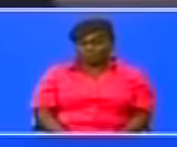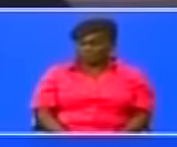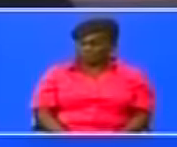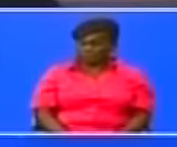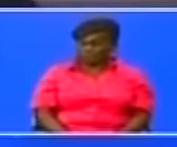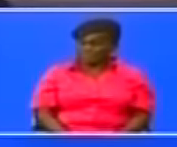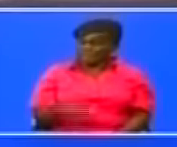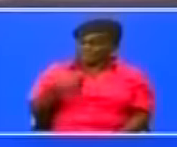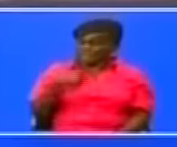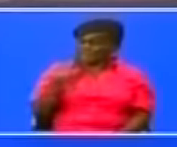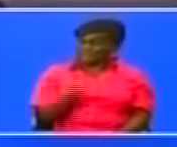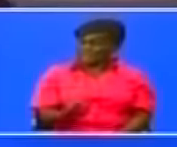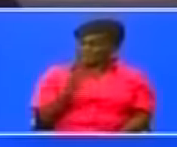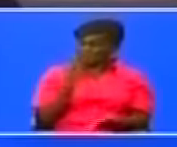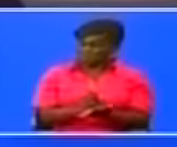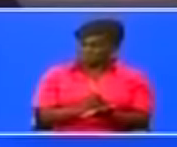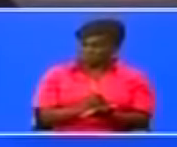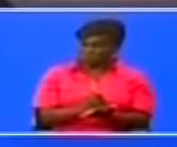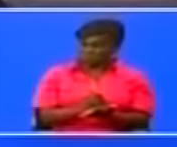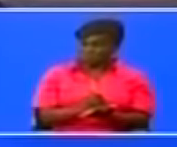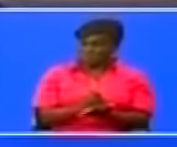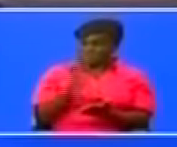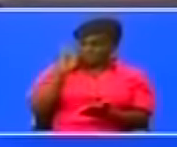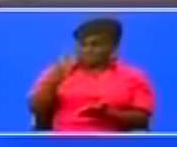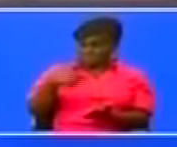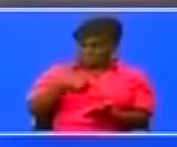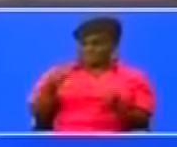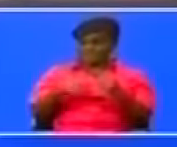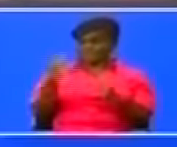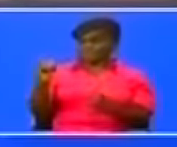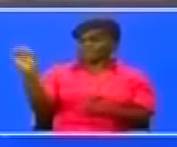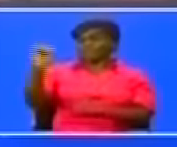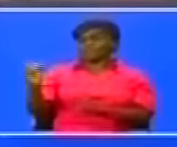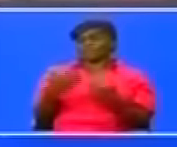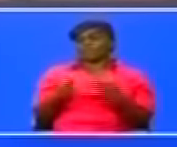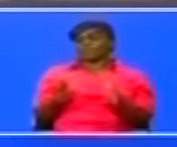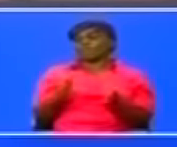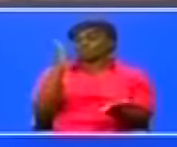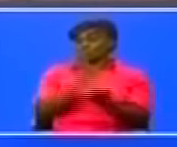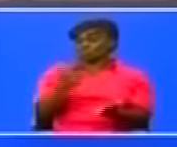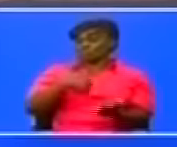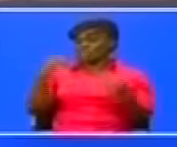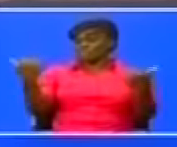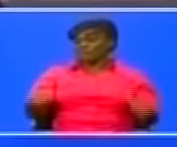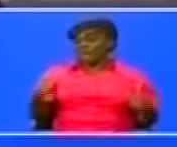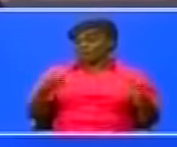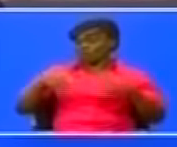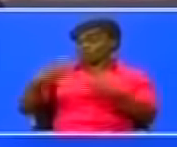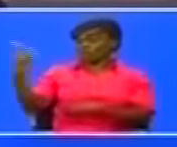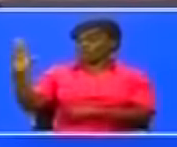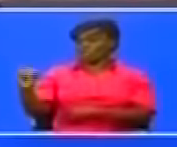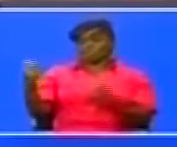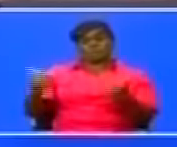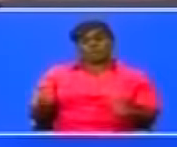What I can really tell you is that you've seen 60% of Olunga. This is not the real Olunga. I'm still here to give my